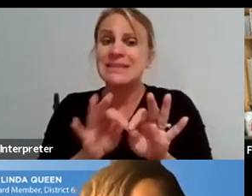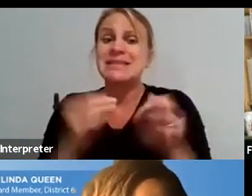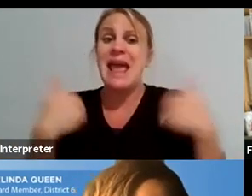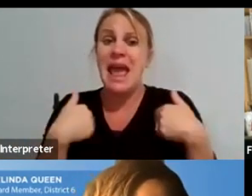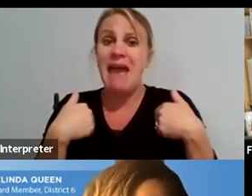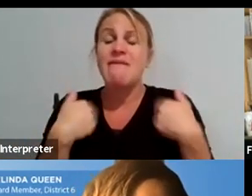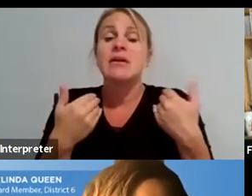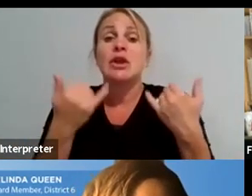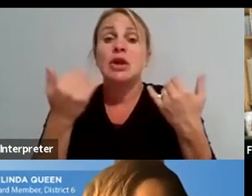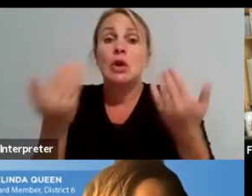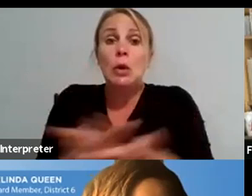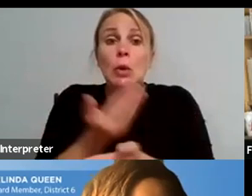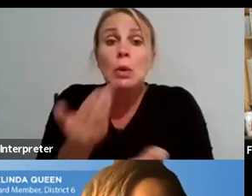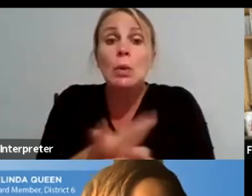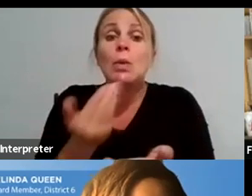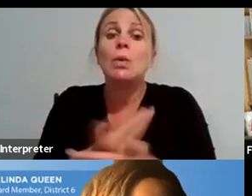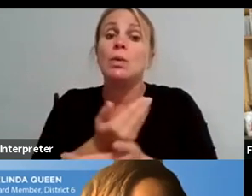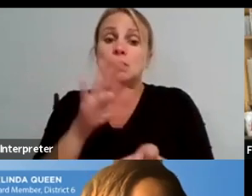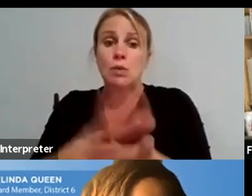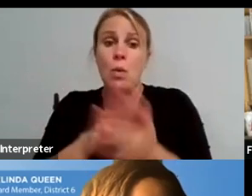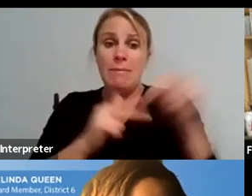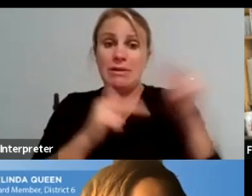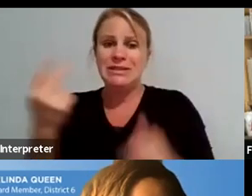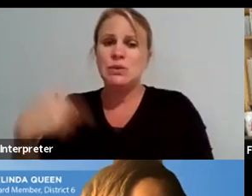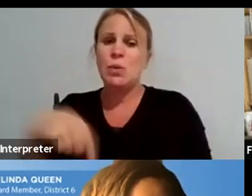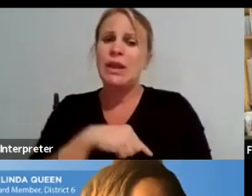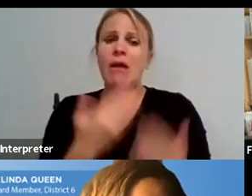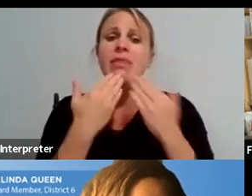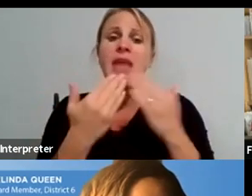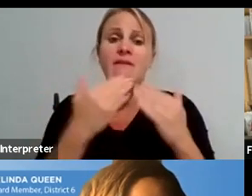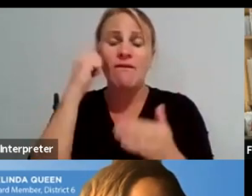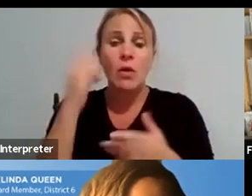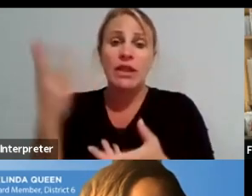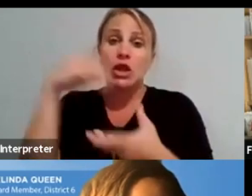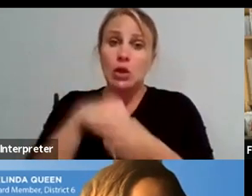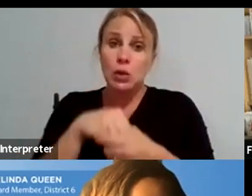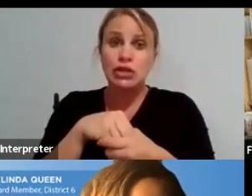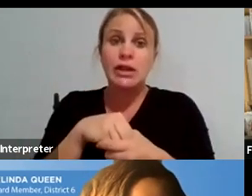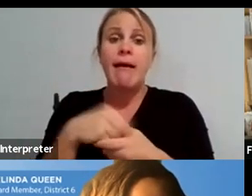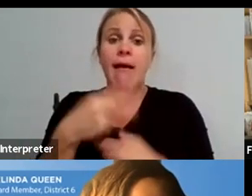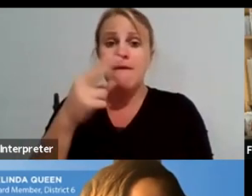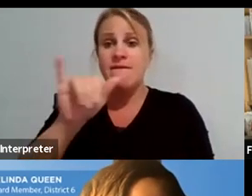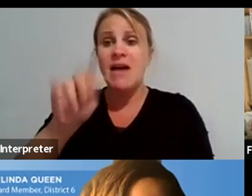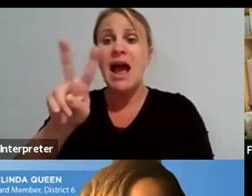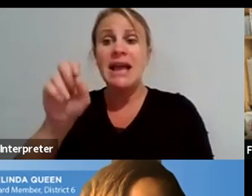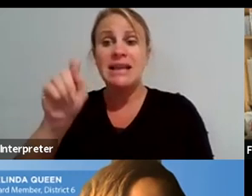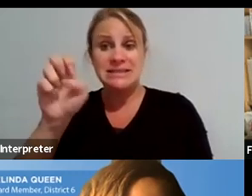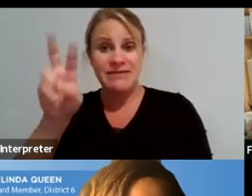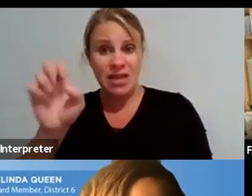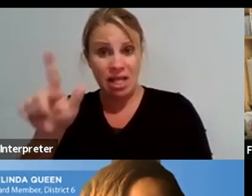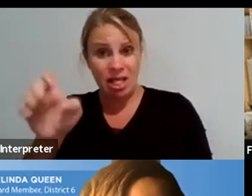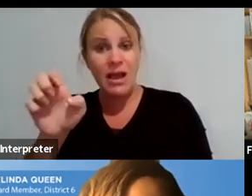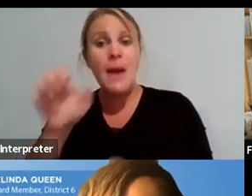buildings. We are extremely grateful for the inclusion of Hyattsville Middle School in